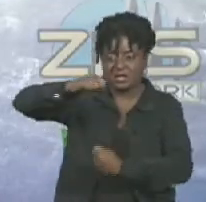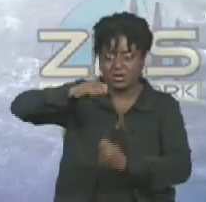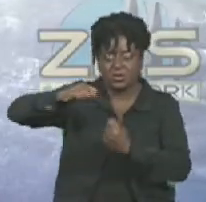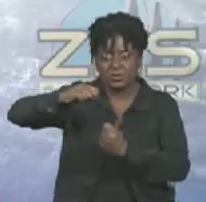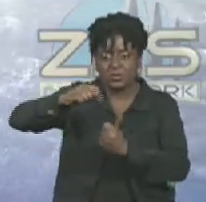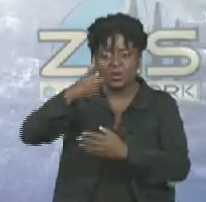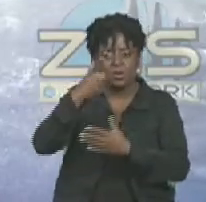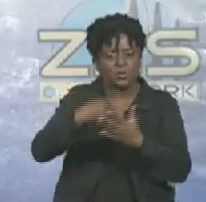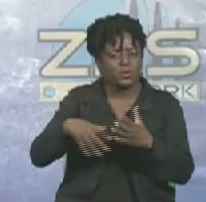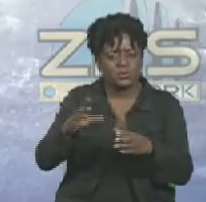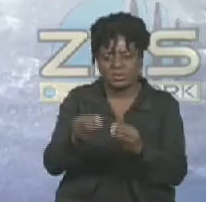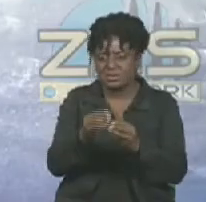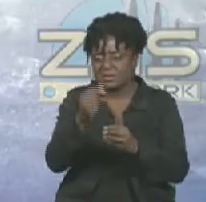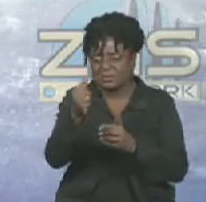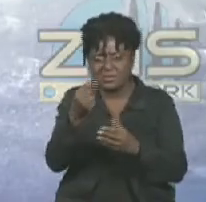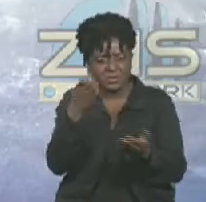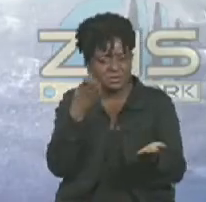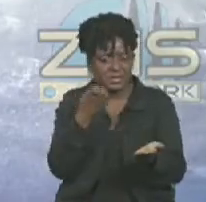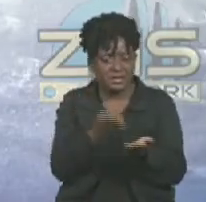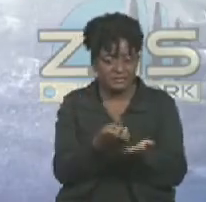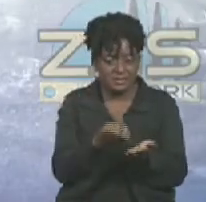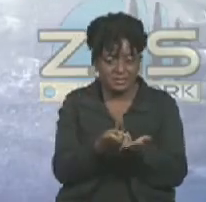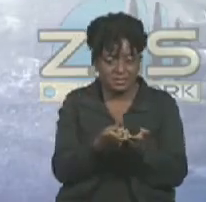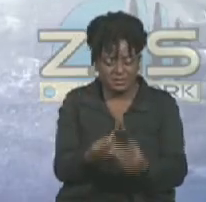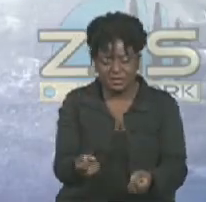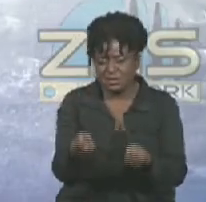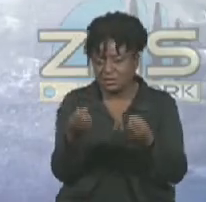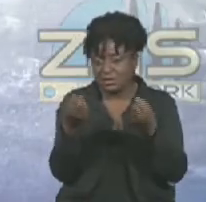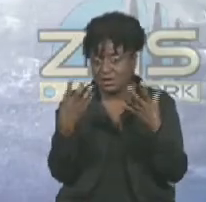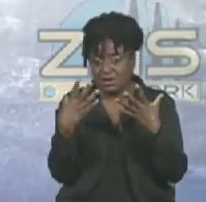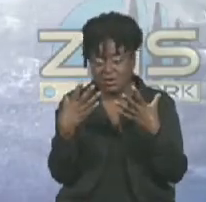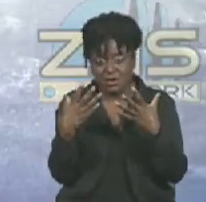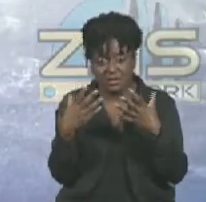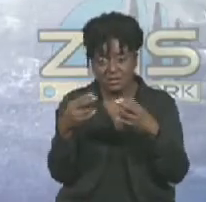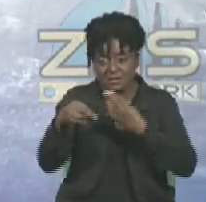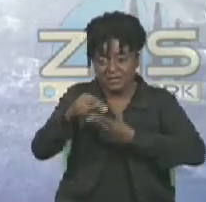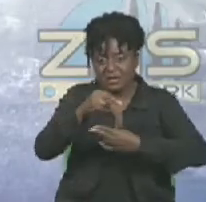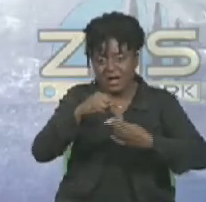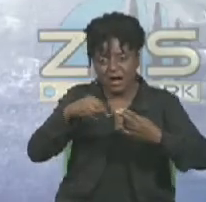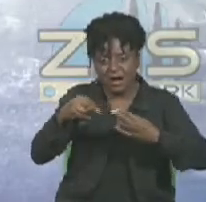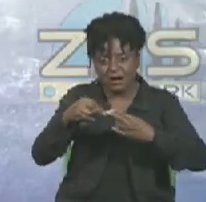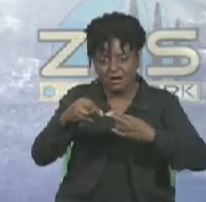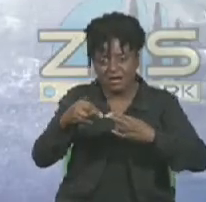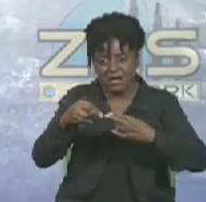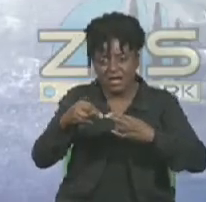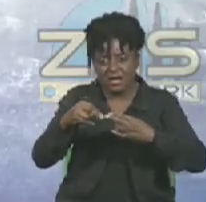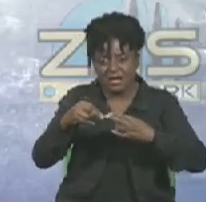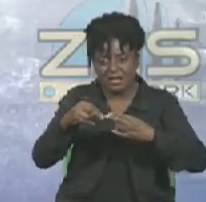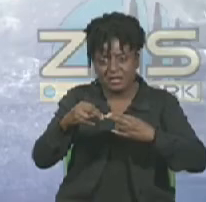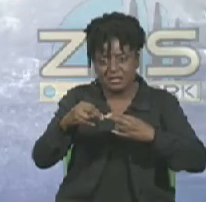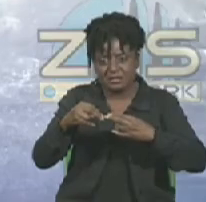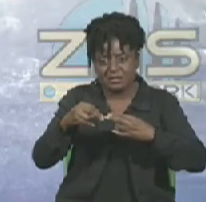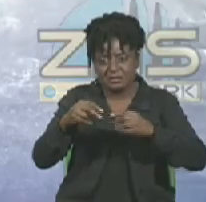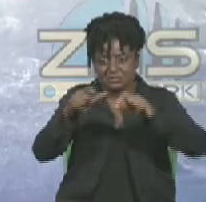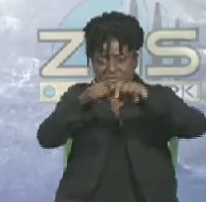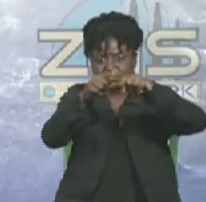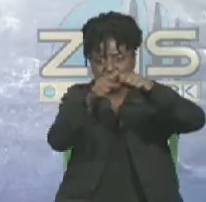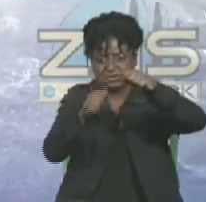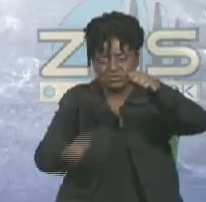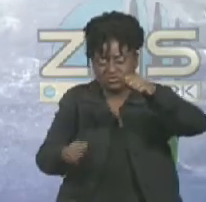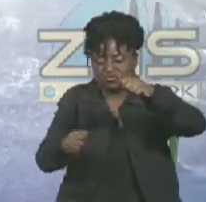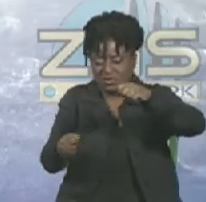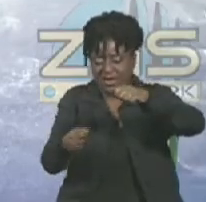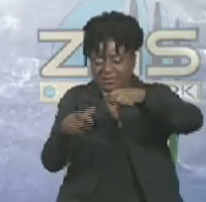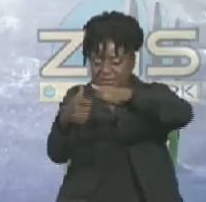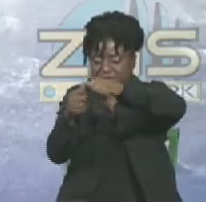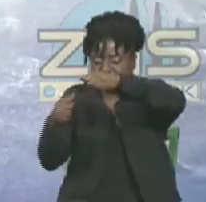and what was most evident, a lot of the hurricane strips or straps were not